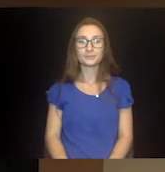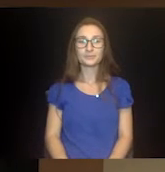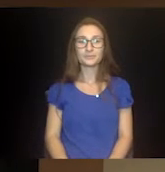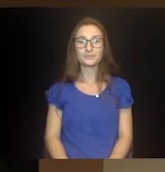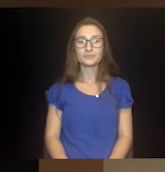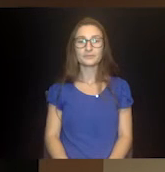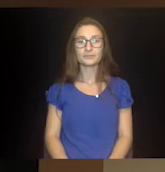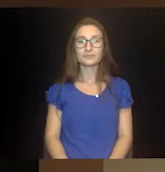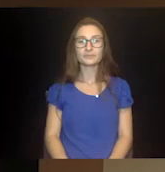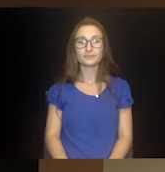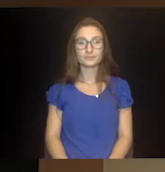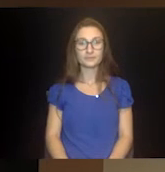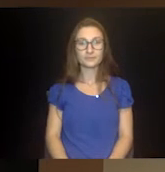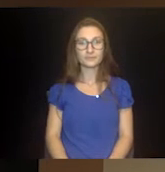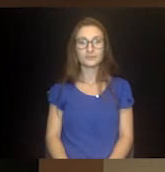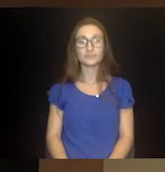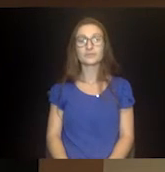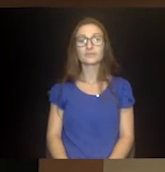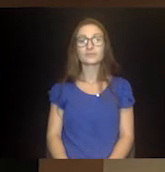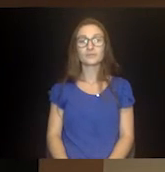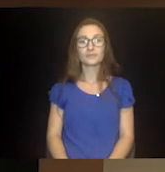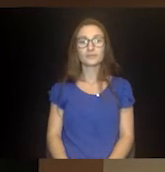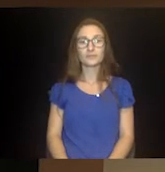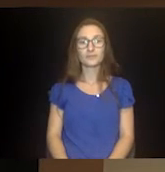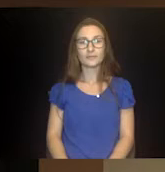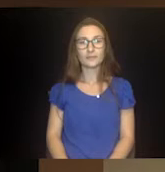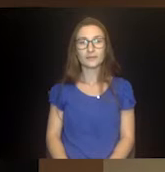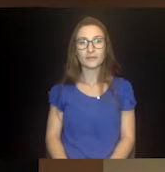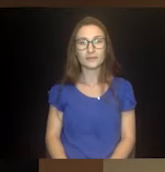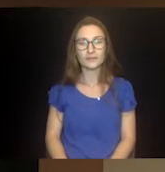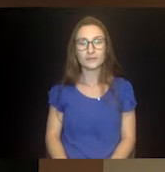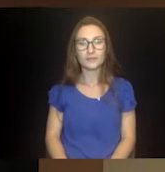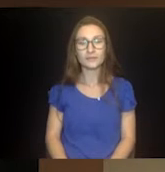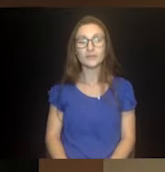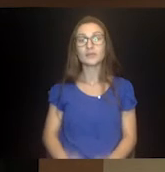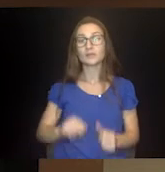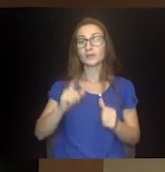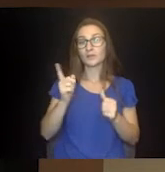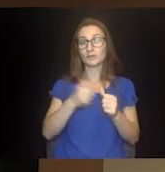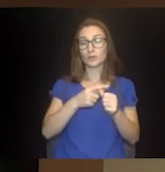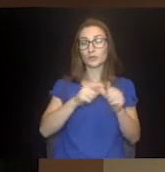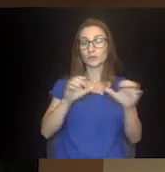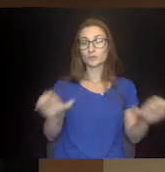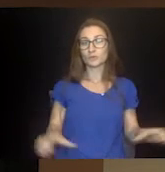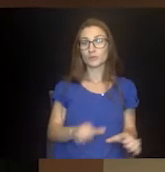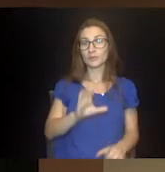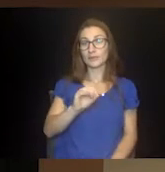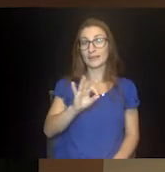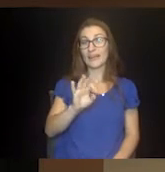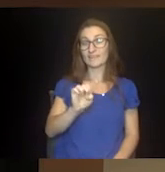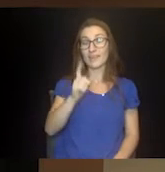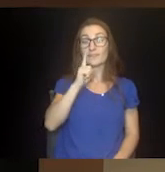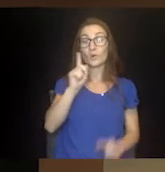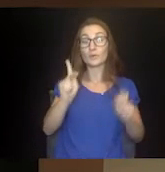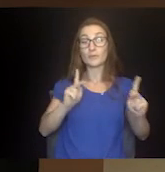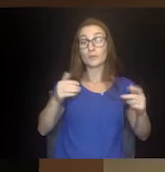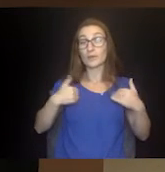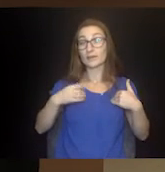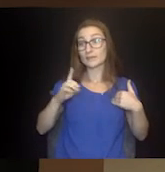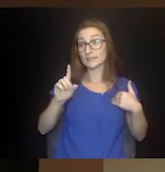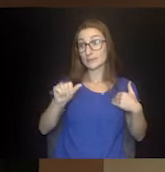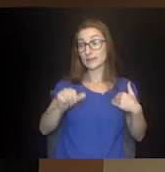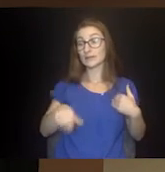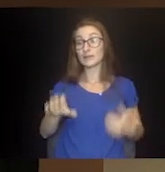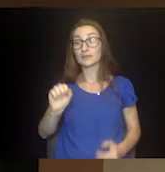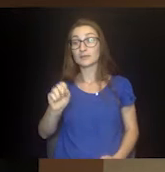We'll talk about the summit. Yeah, the summit. I think it's for Florida Youth Council. We did the summit, but first we're doing the cafe. So it's